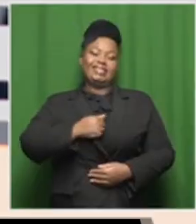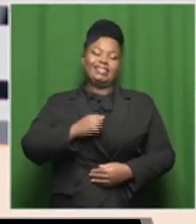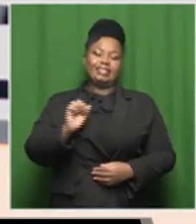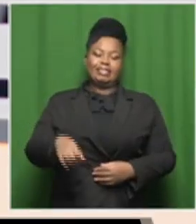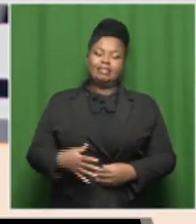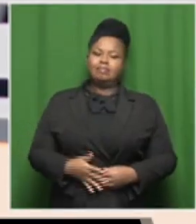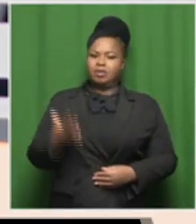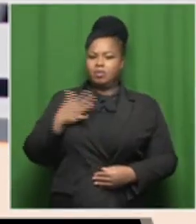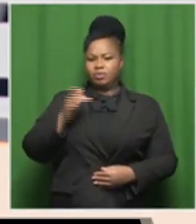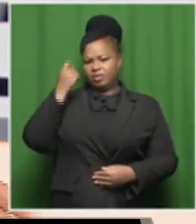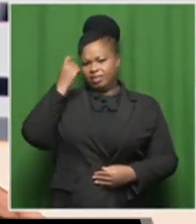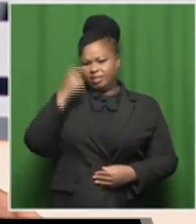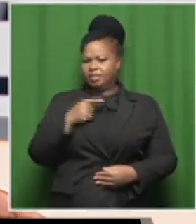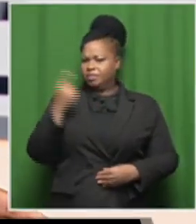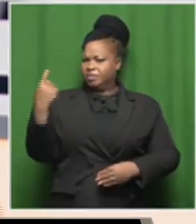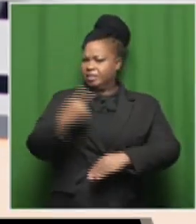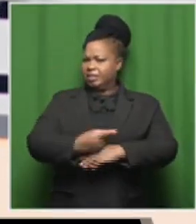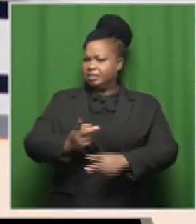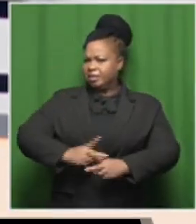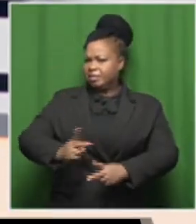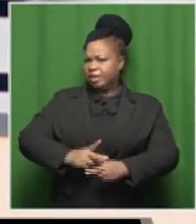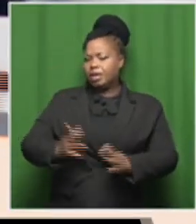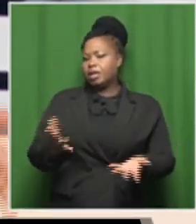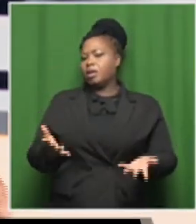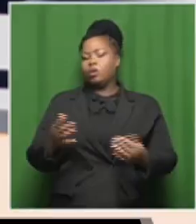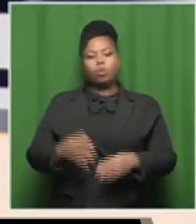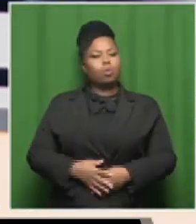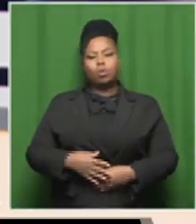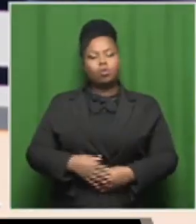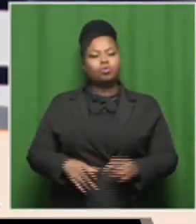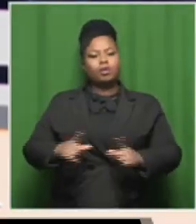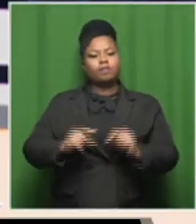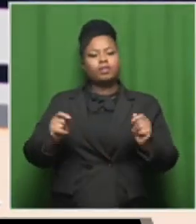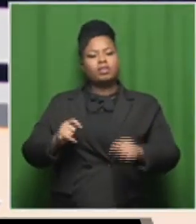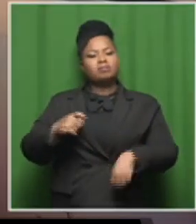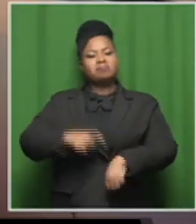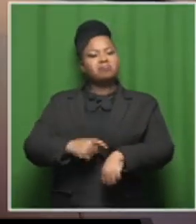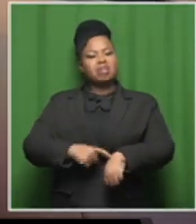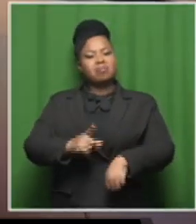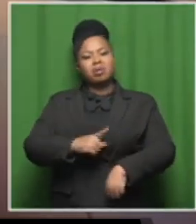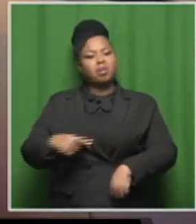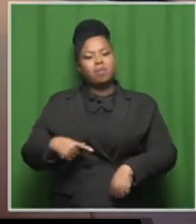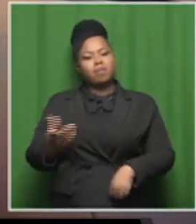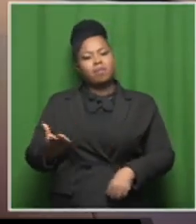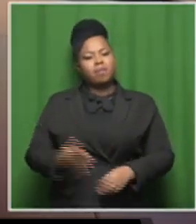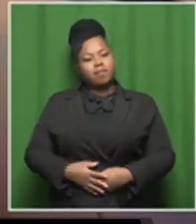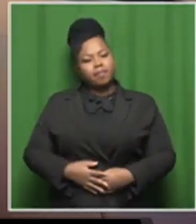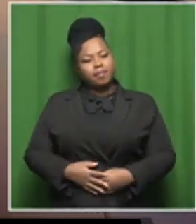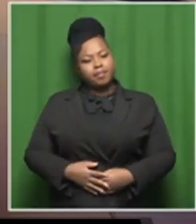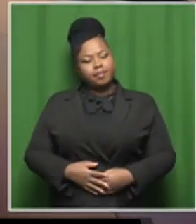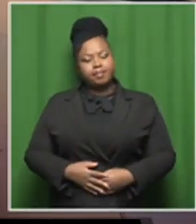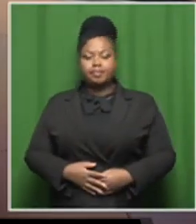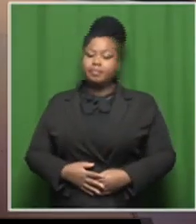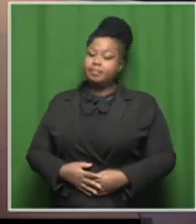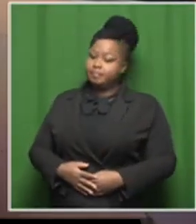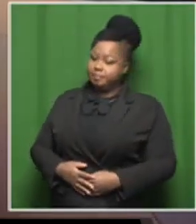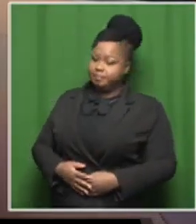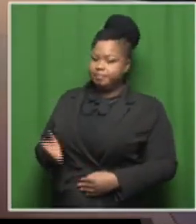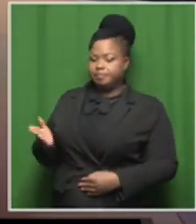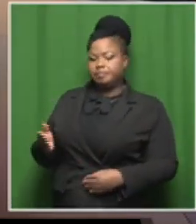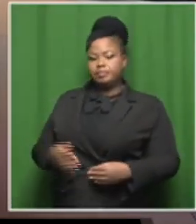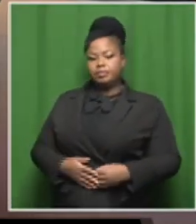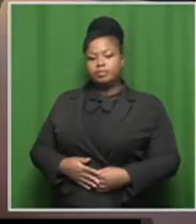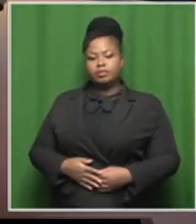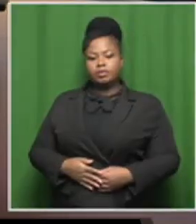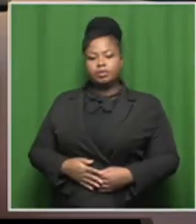Make me understand this race. How many days does it take to complete, and what's the format of the competition in general? I'm going to start with you. Simpiwe, so it